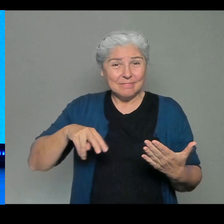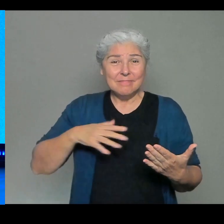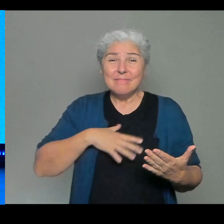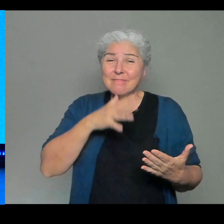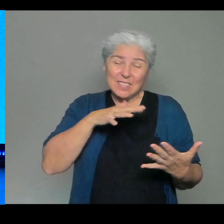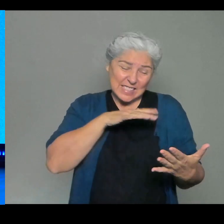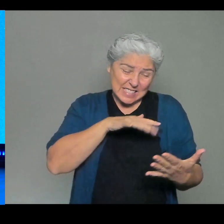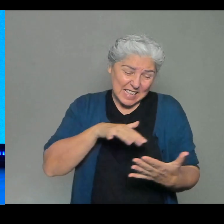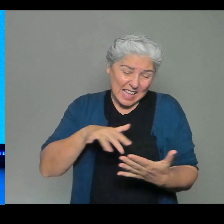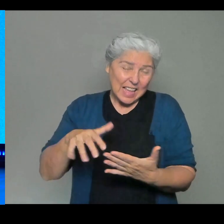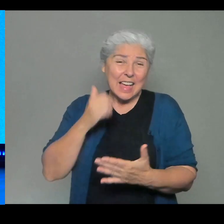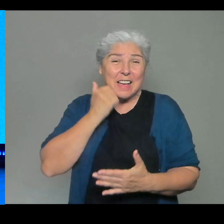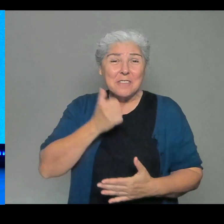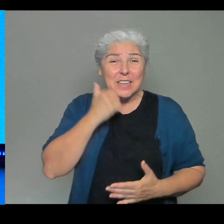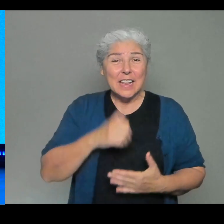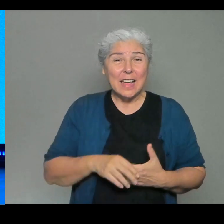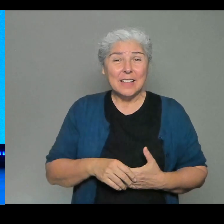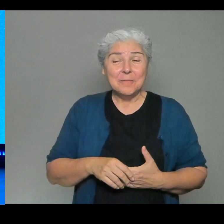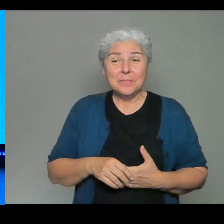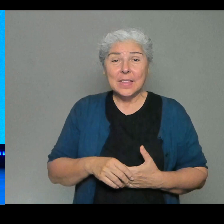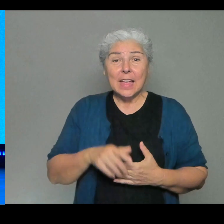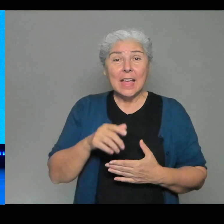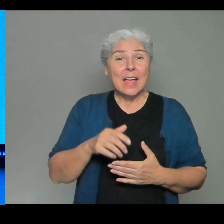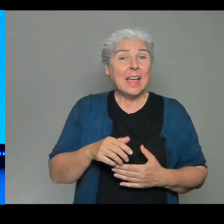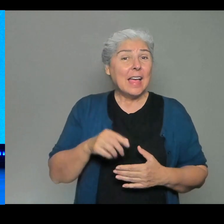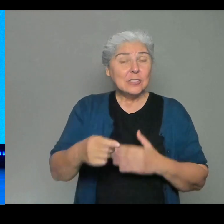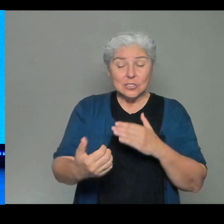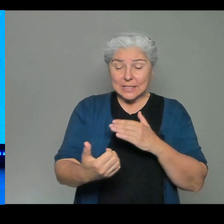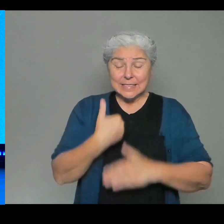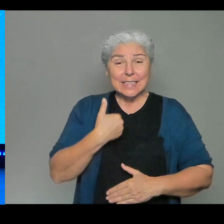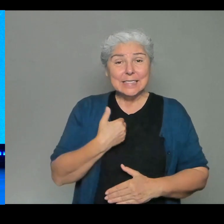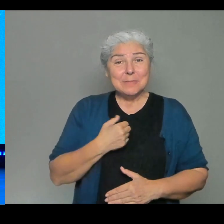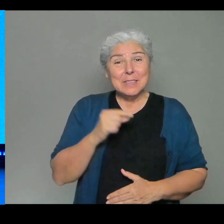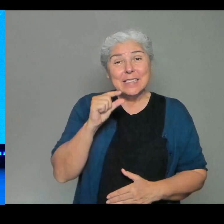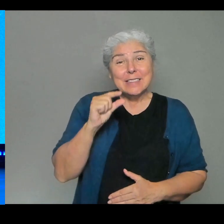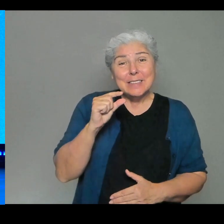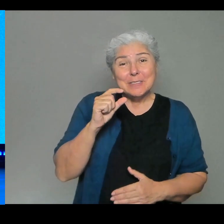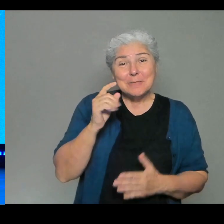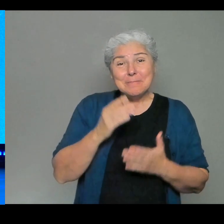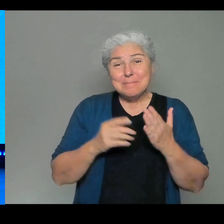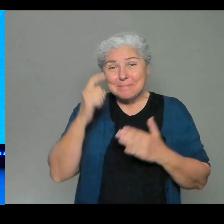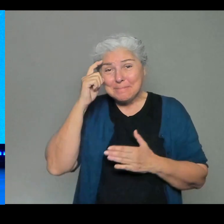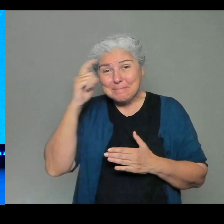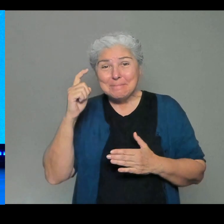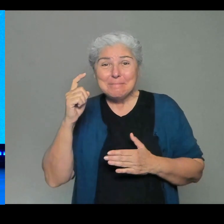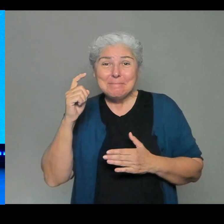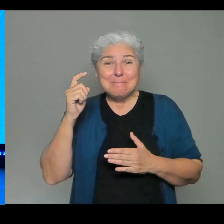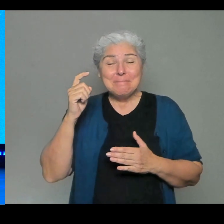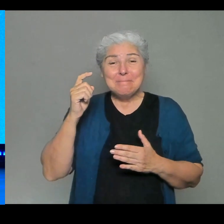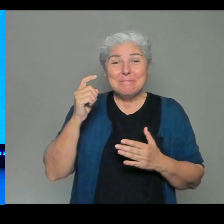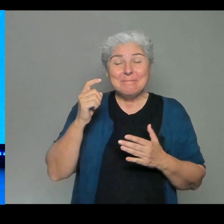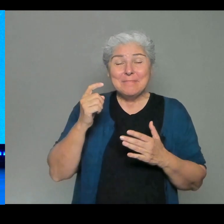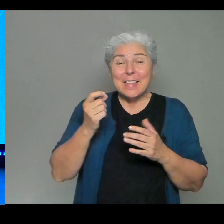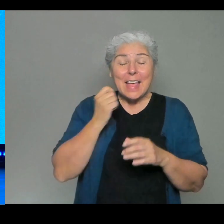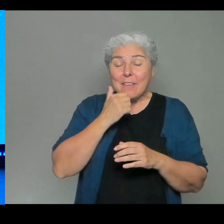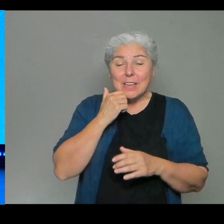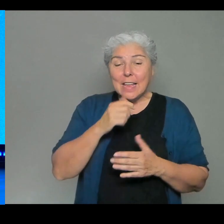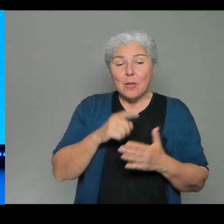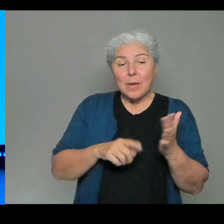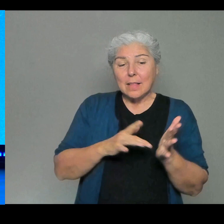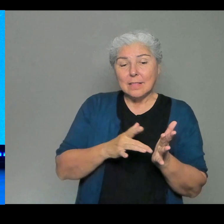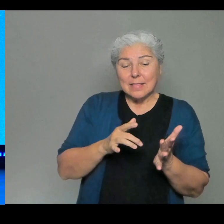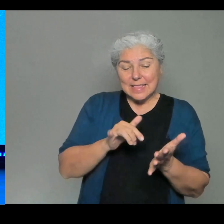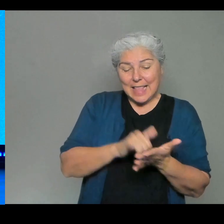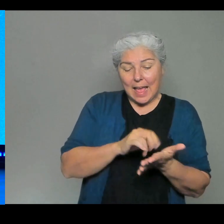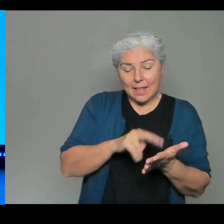day. She studies it every day. And she sends me a nugget every day about what it means